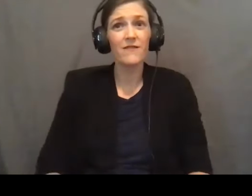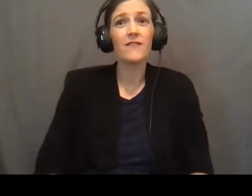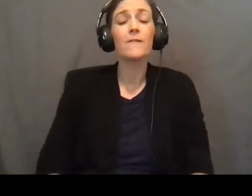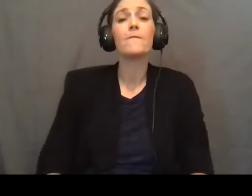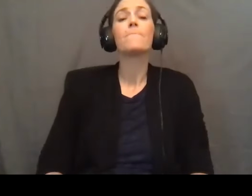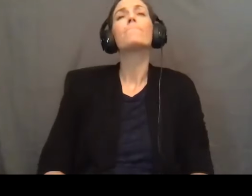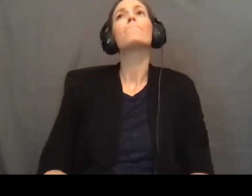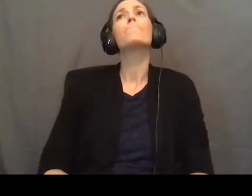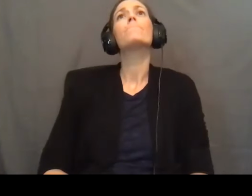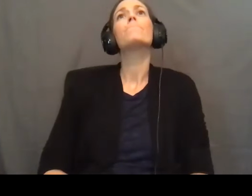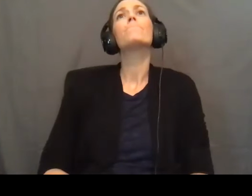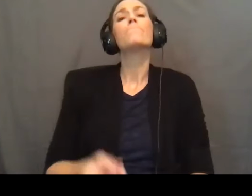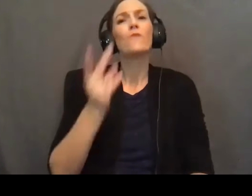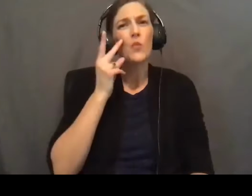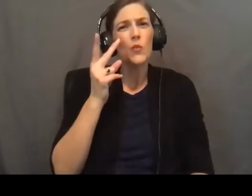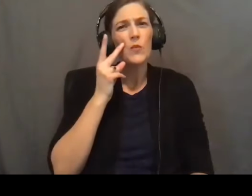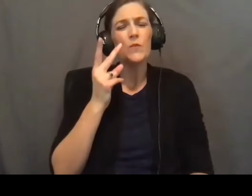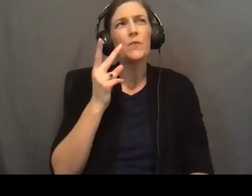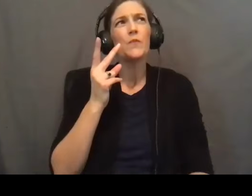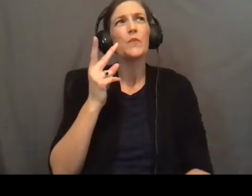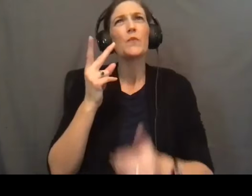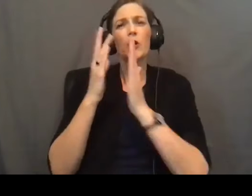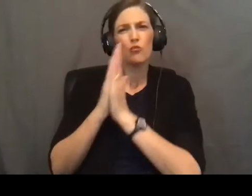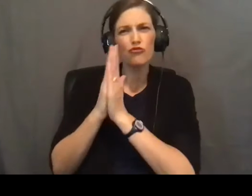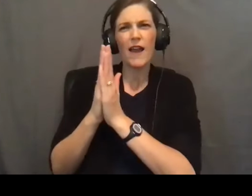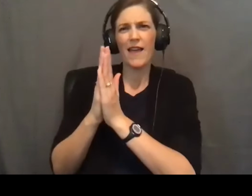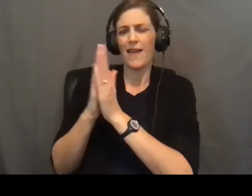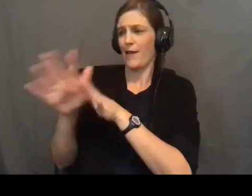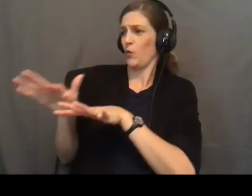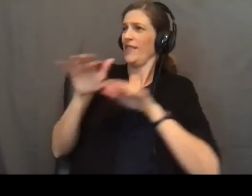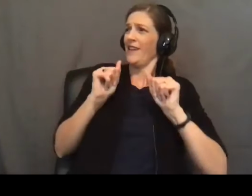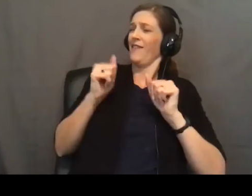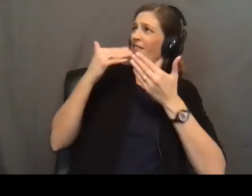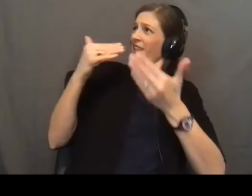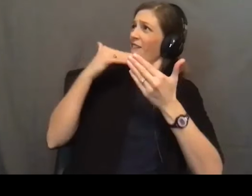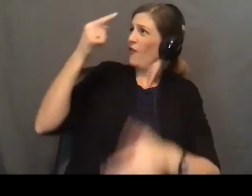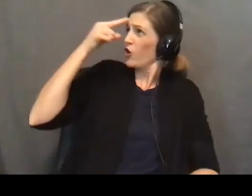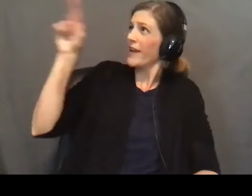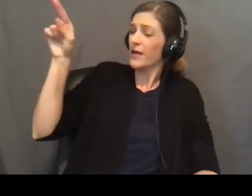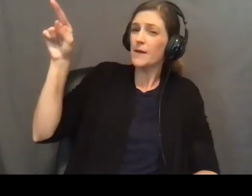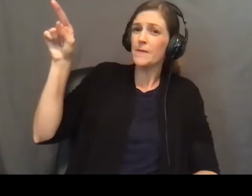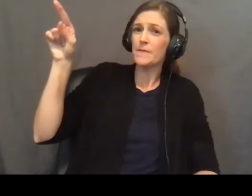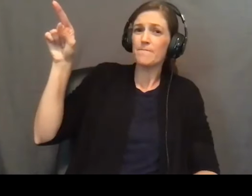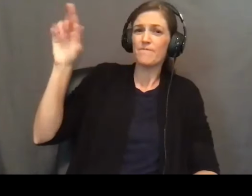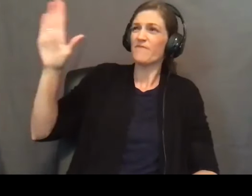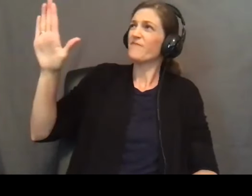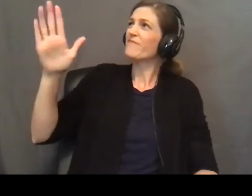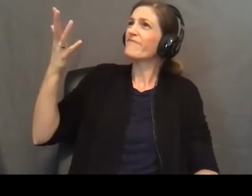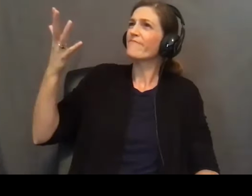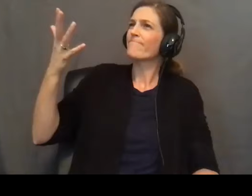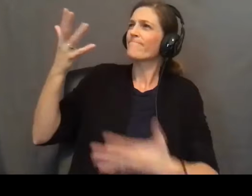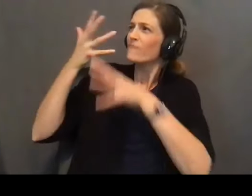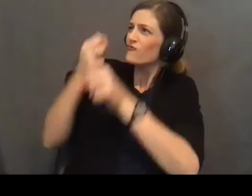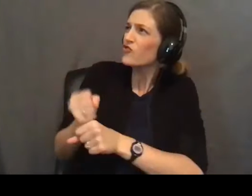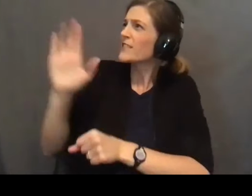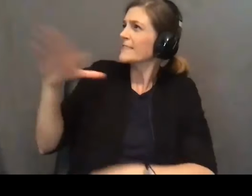You see, when you pray and you can leave the conversation thankful for God, that his goodness and his assurance and his will